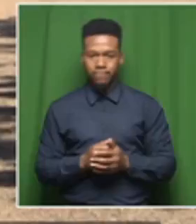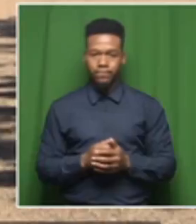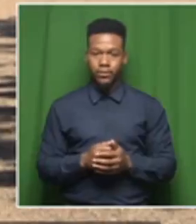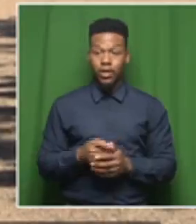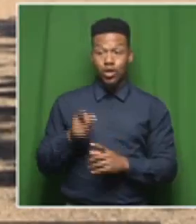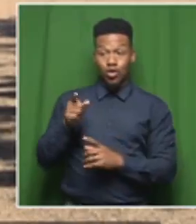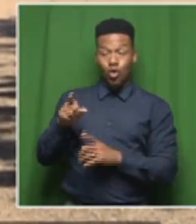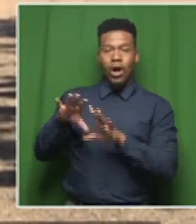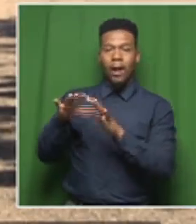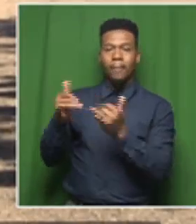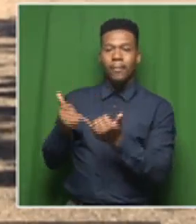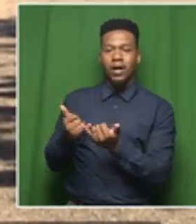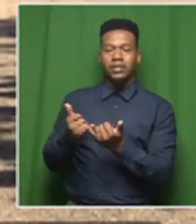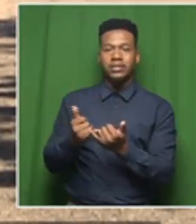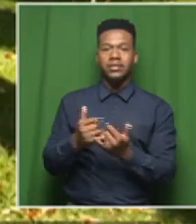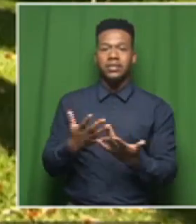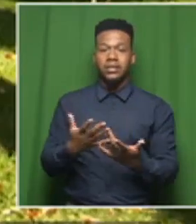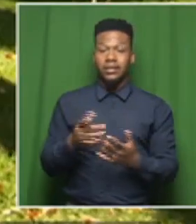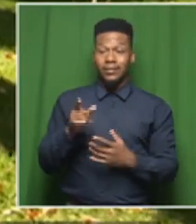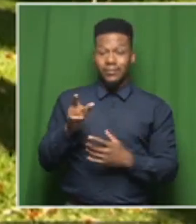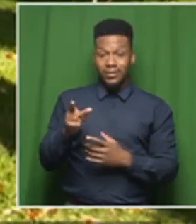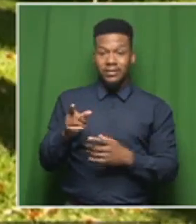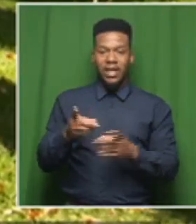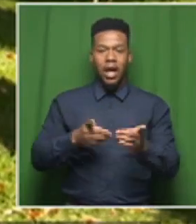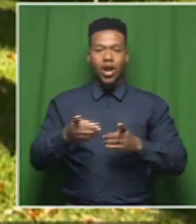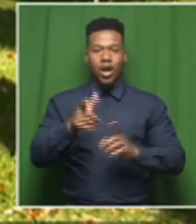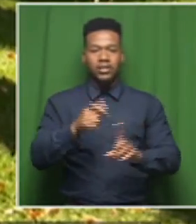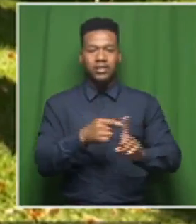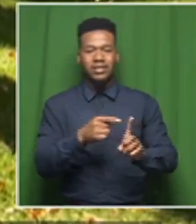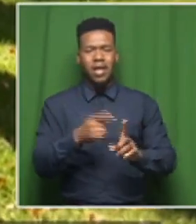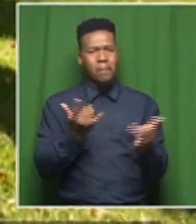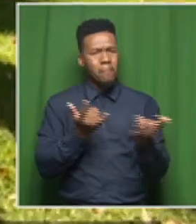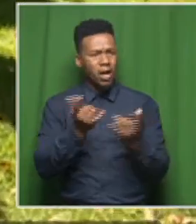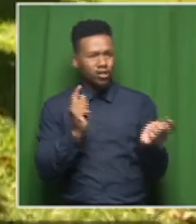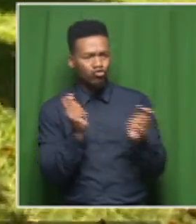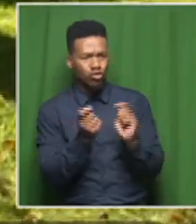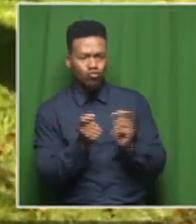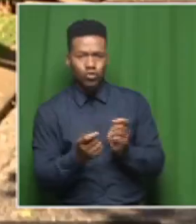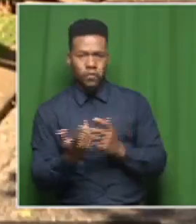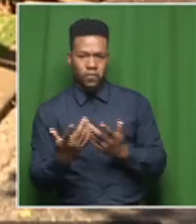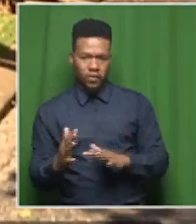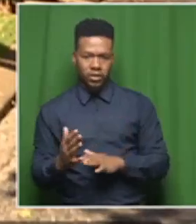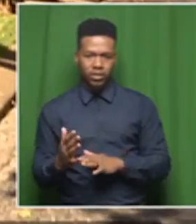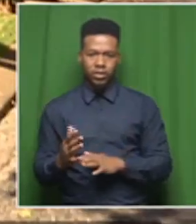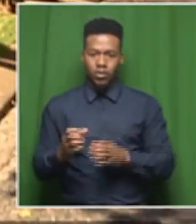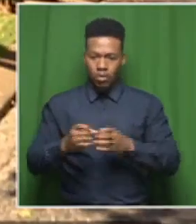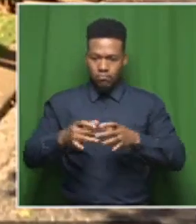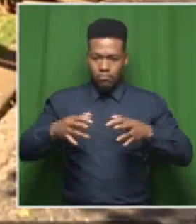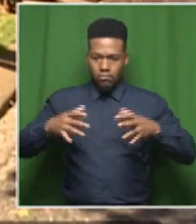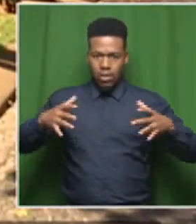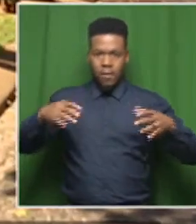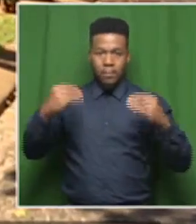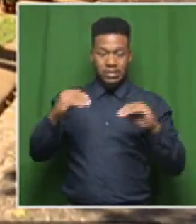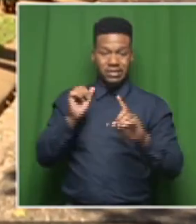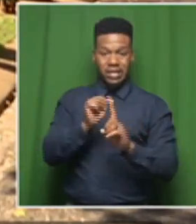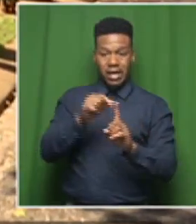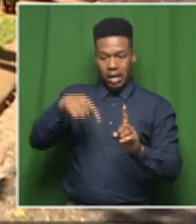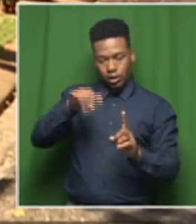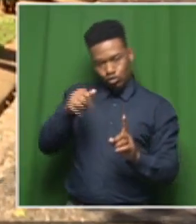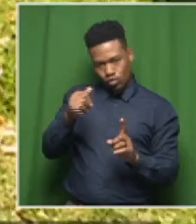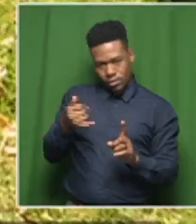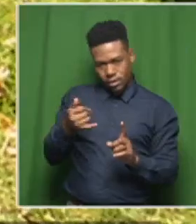director says the market has changed considerably since 2017 when she expanded her business to Johannesburg. Adeline